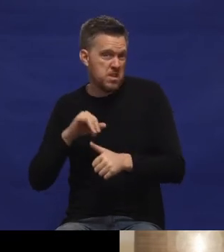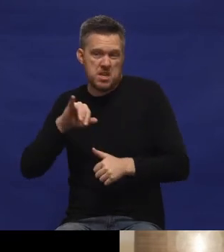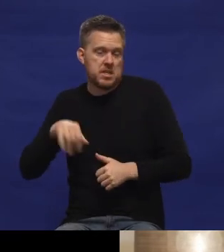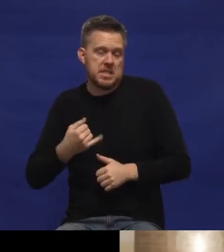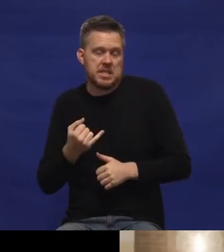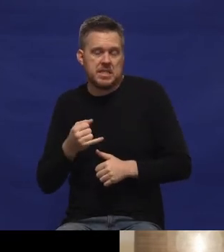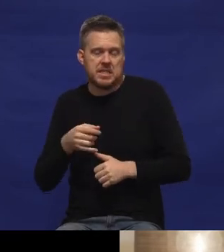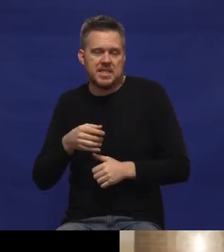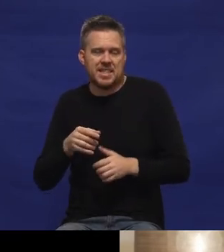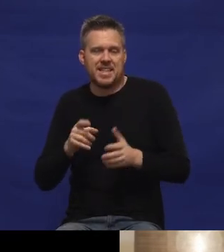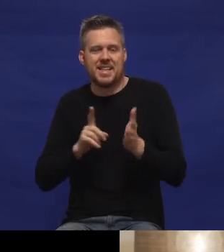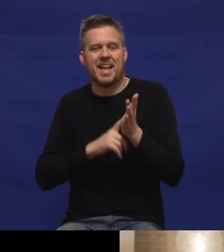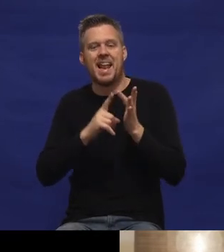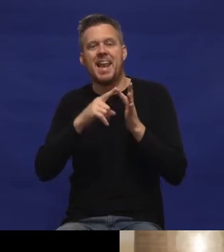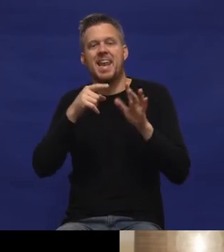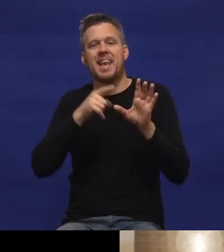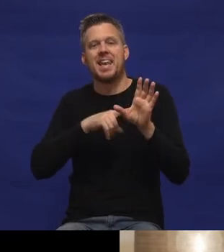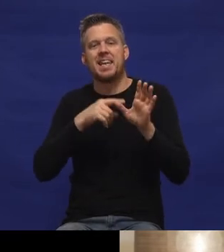just liquid love.